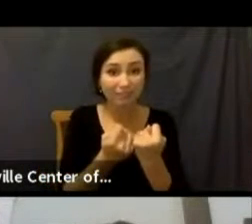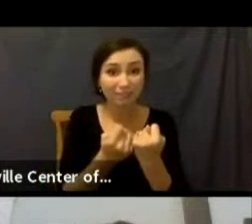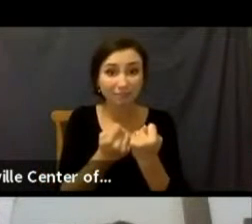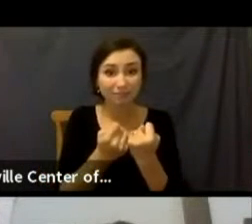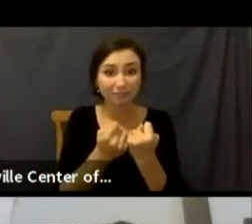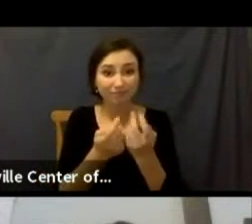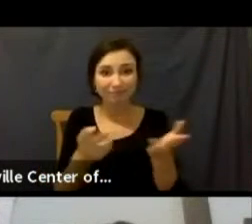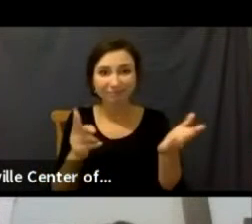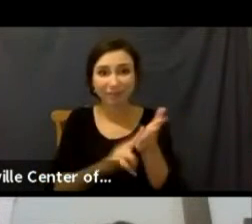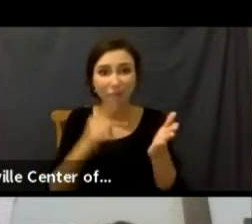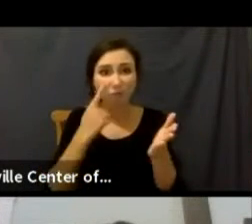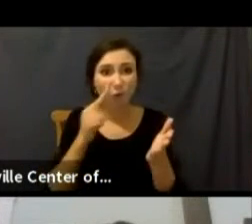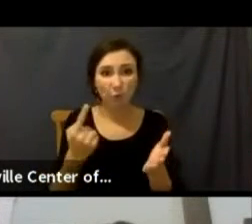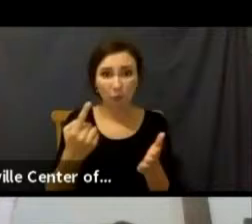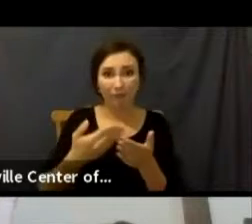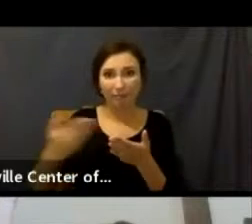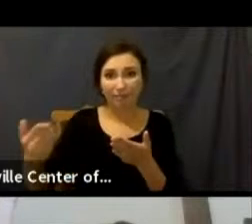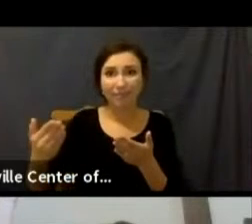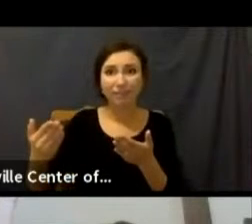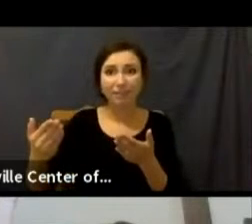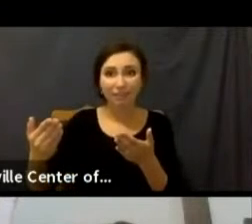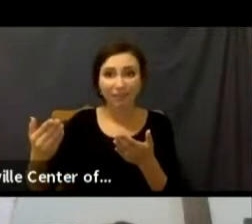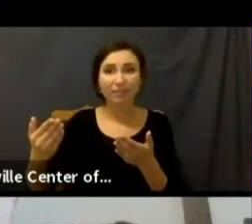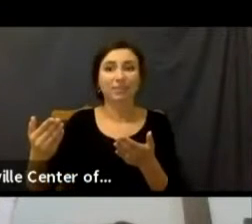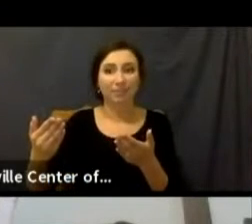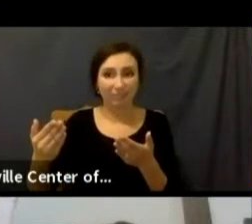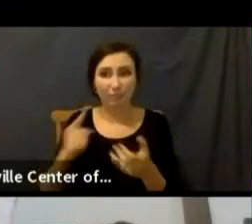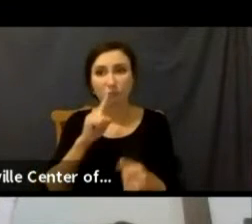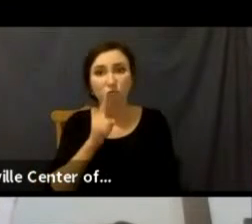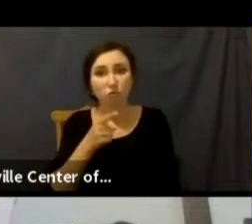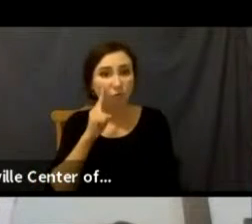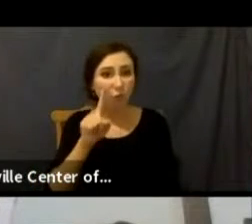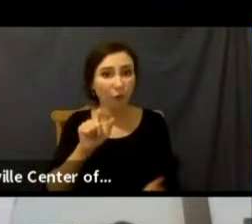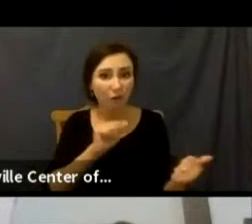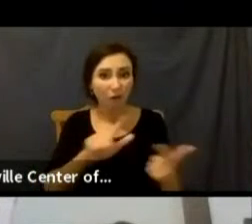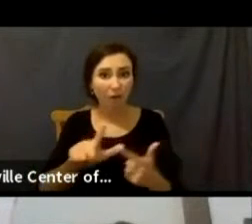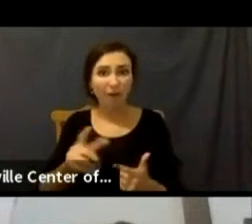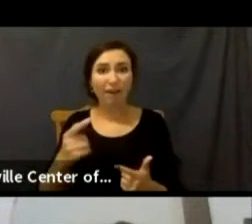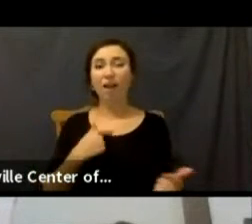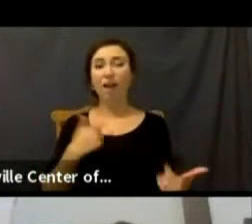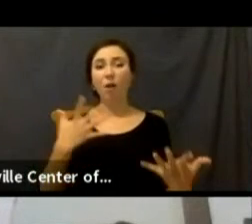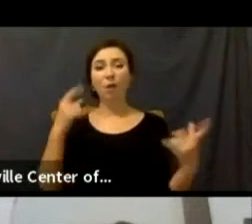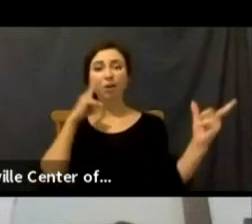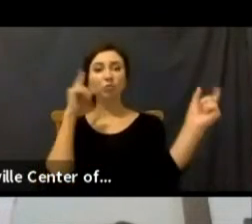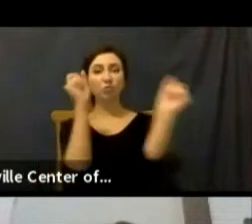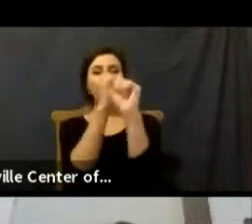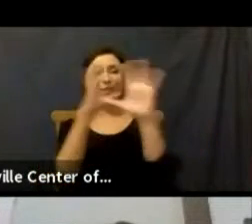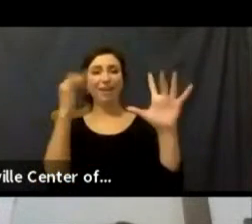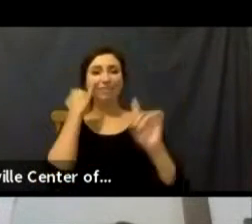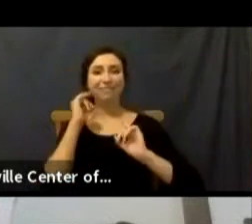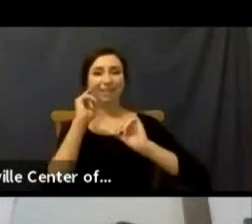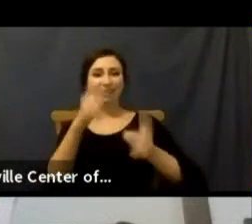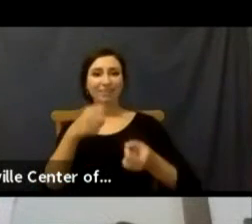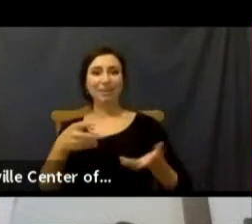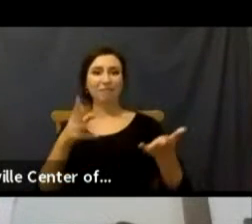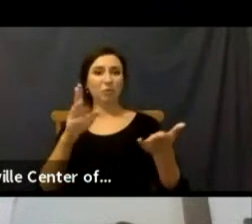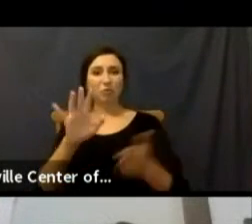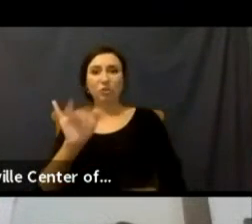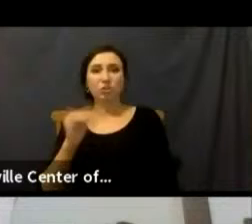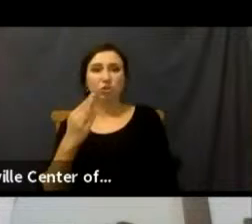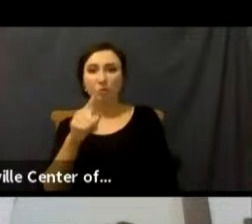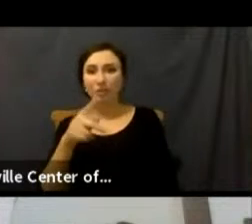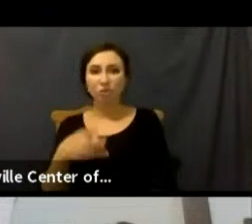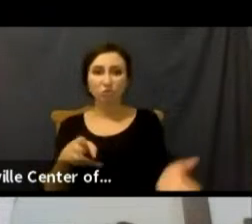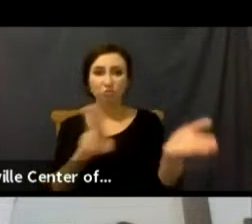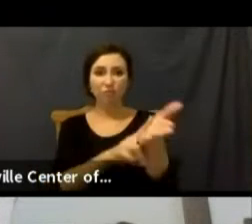Signing up for one thing, but I would say that's probably true of all of us. I want us to imagine if you were given a job that you signed up for,